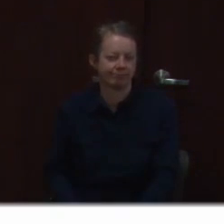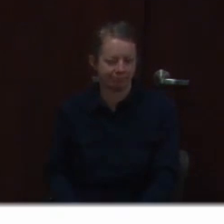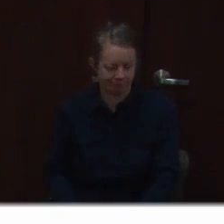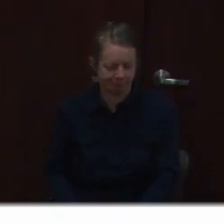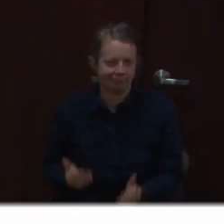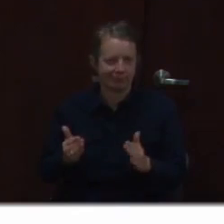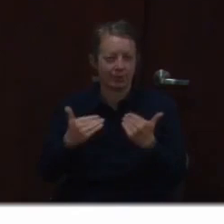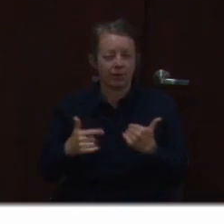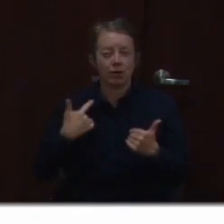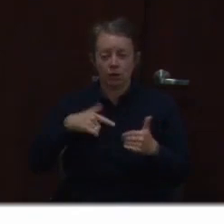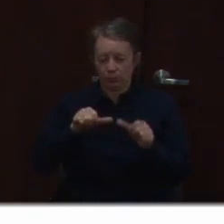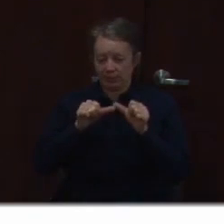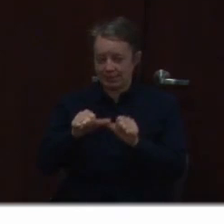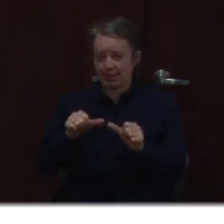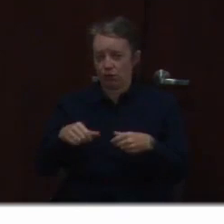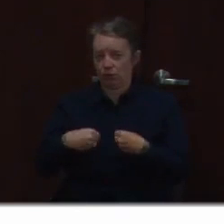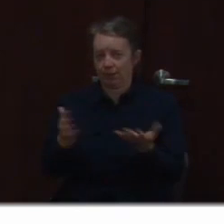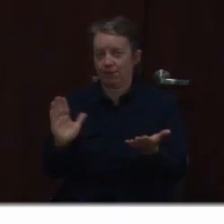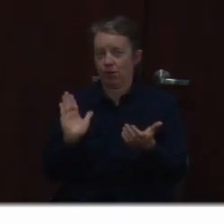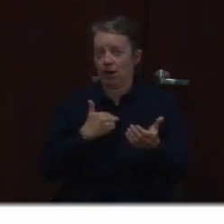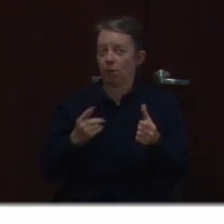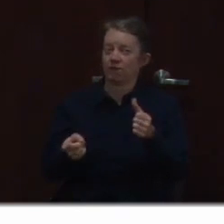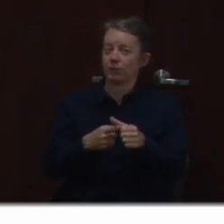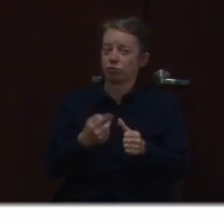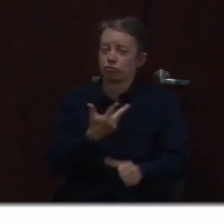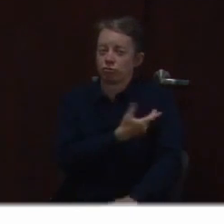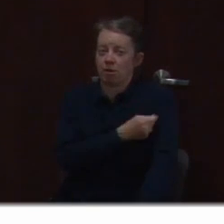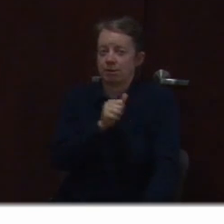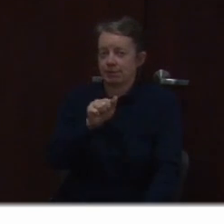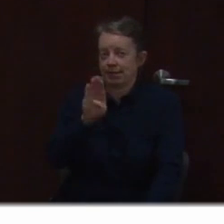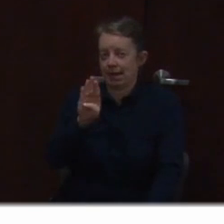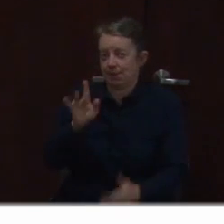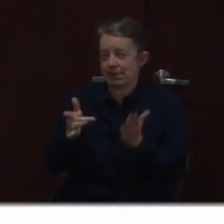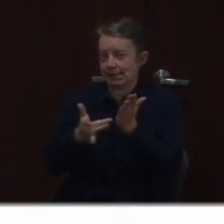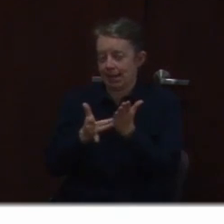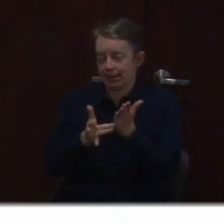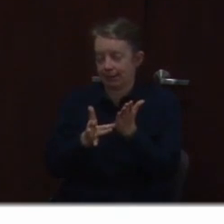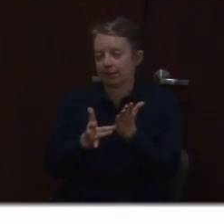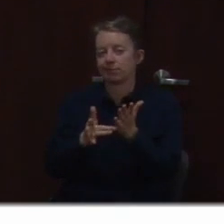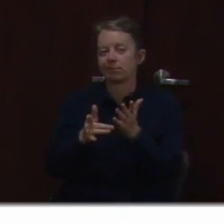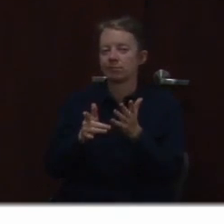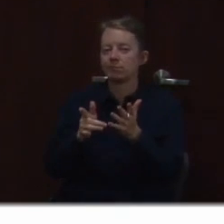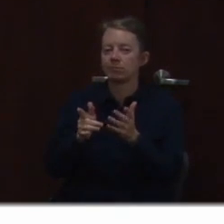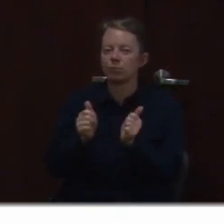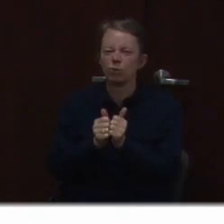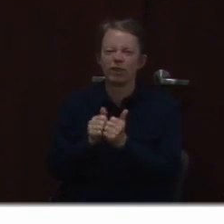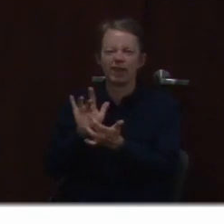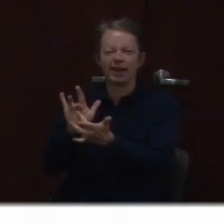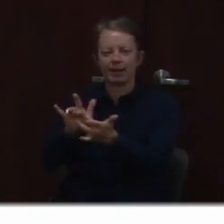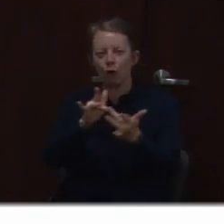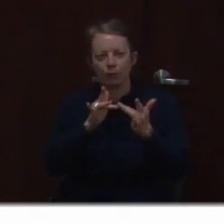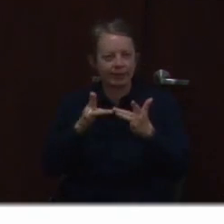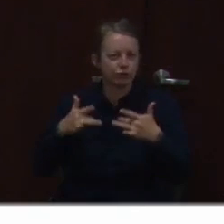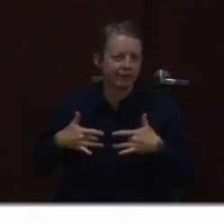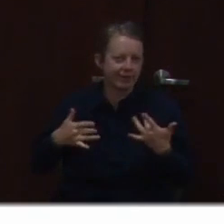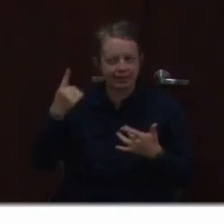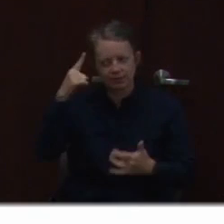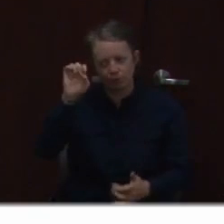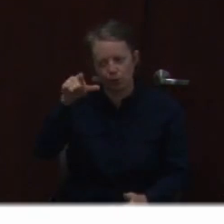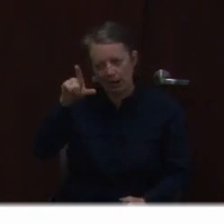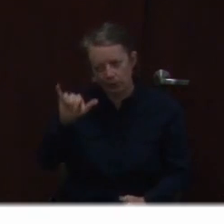administer most of our first doses at the AB Tech with outreach events for equity purposes,